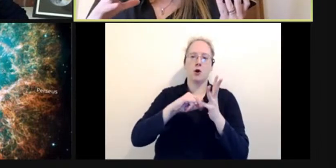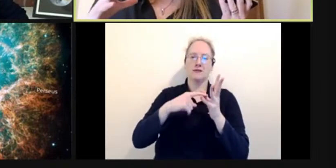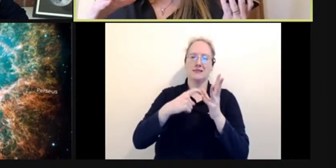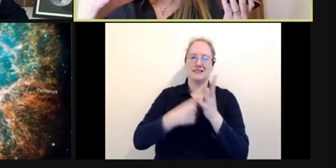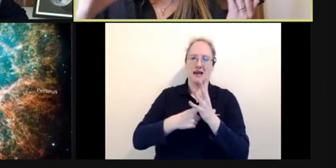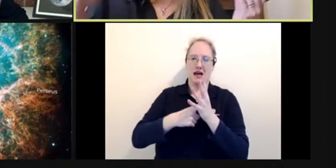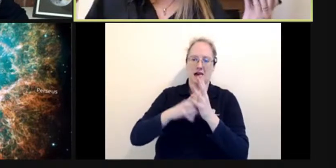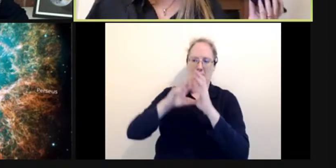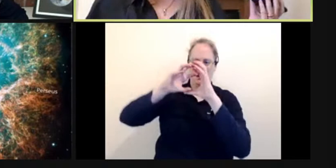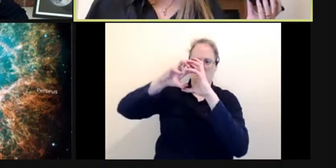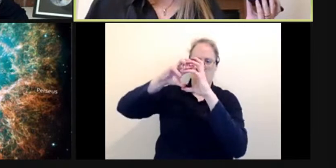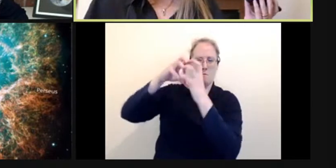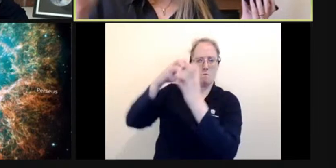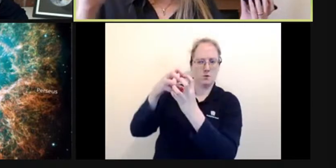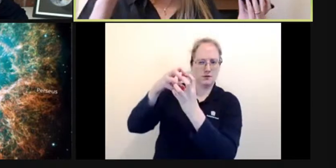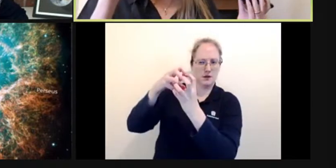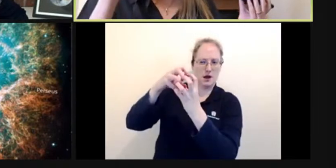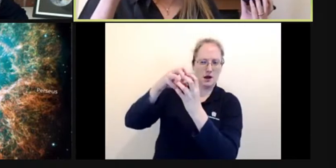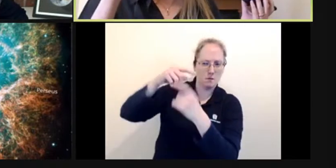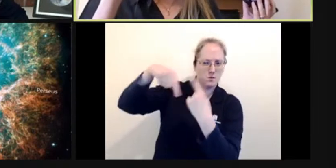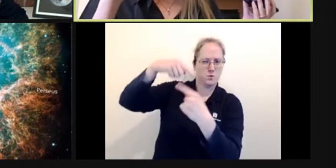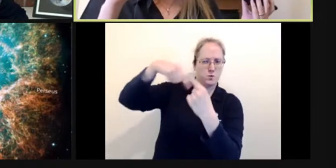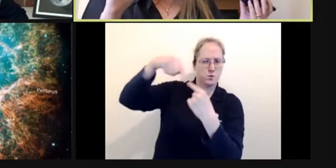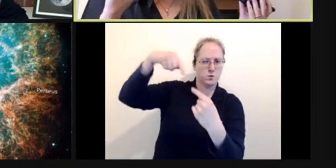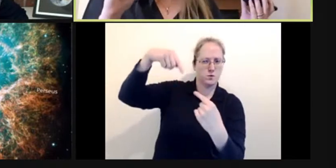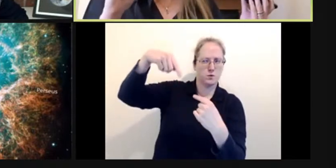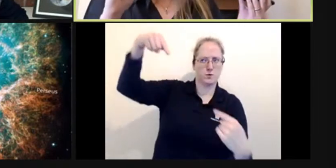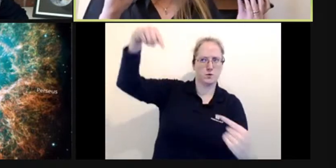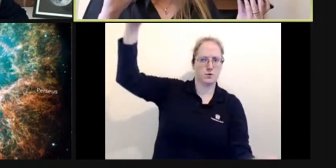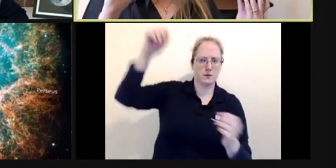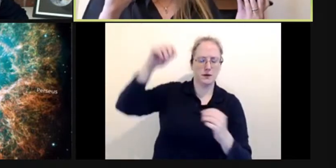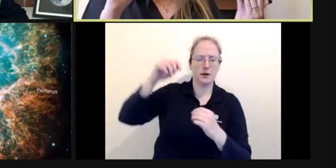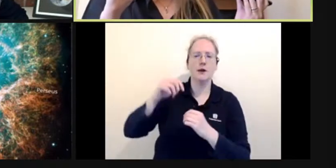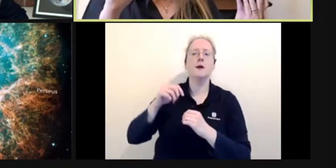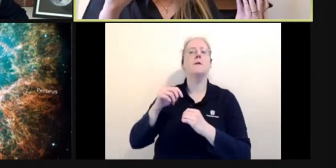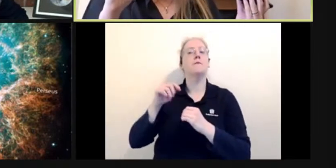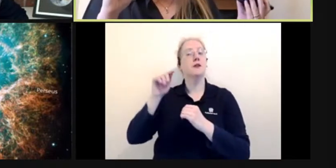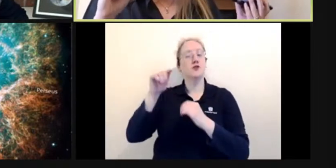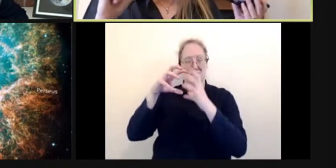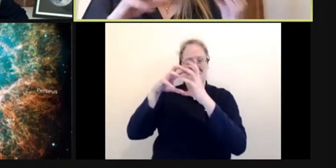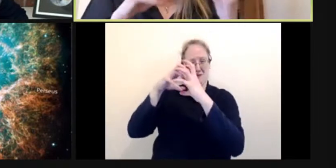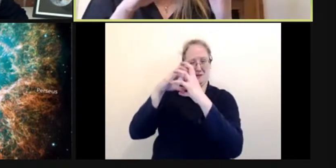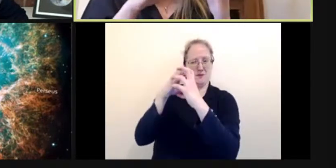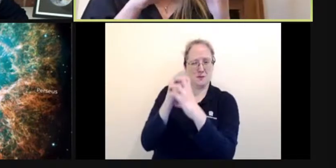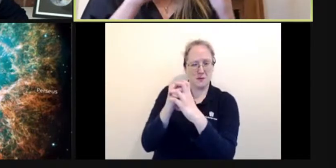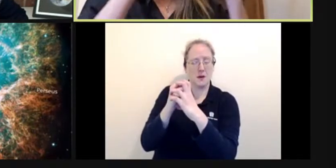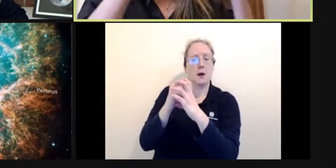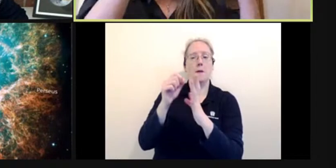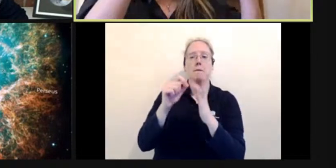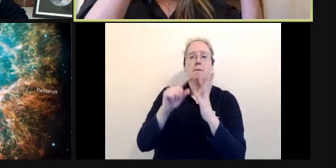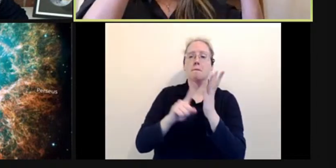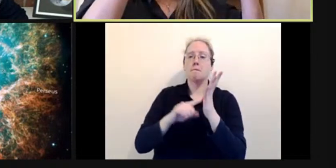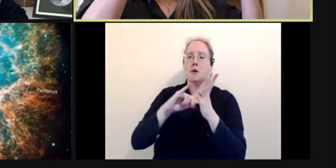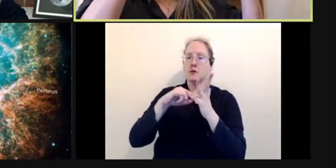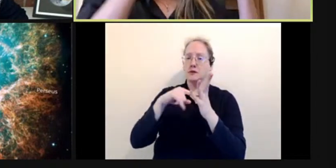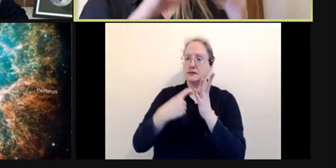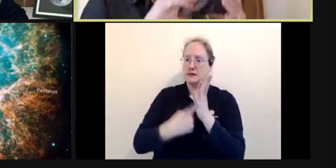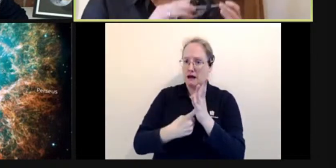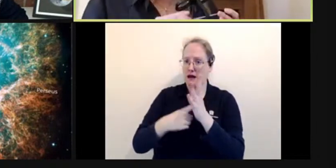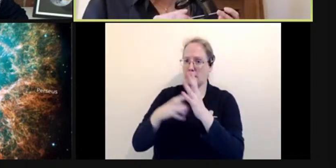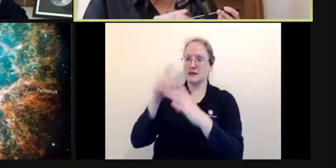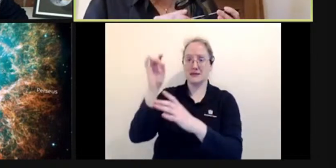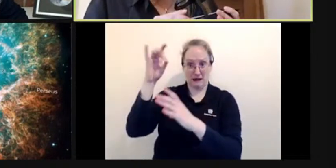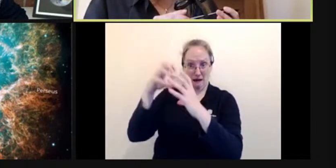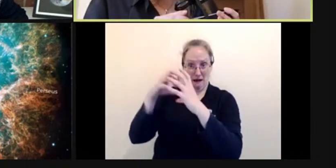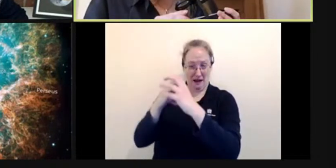after that star explodes, the very, very small object. And you know what? You're looking at it, I don't